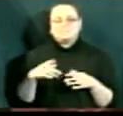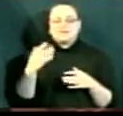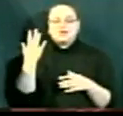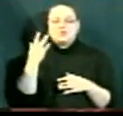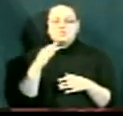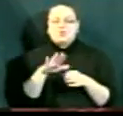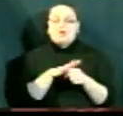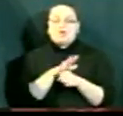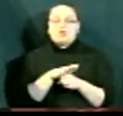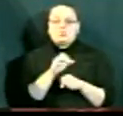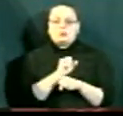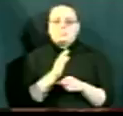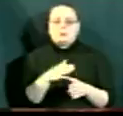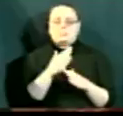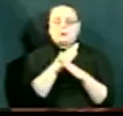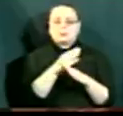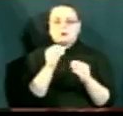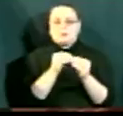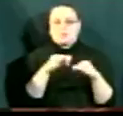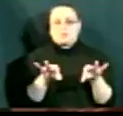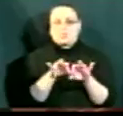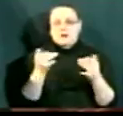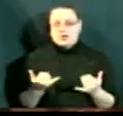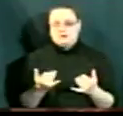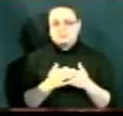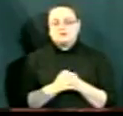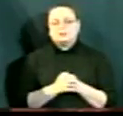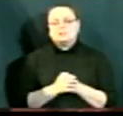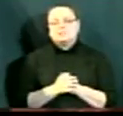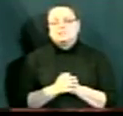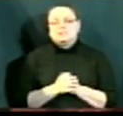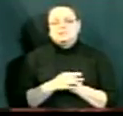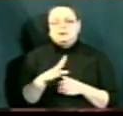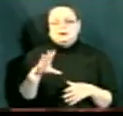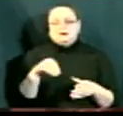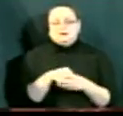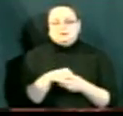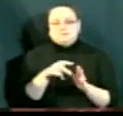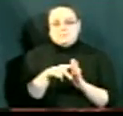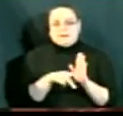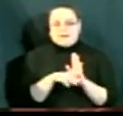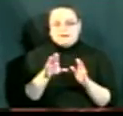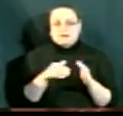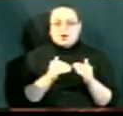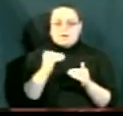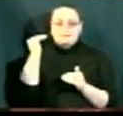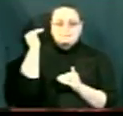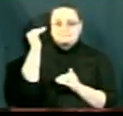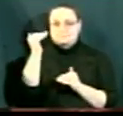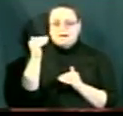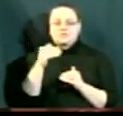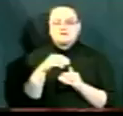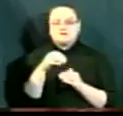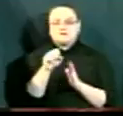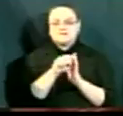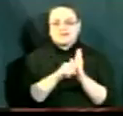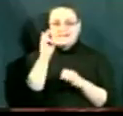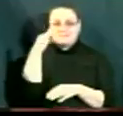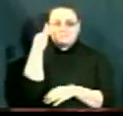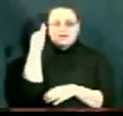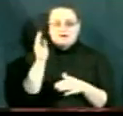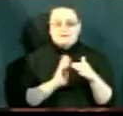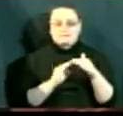local employee protections are more important than ever. Inclusive policies that go above and beyond state and federal